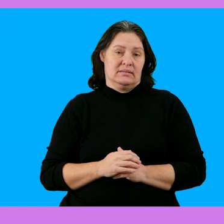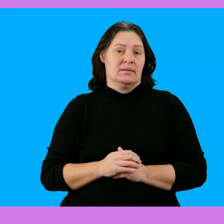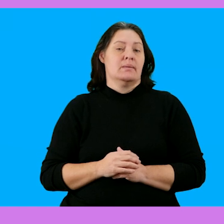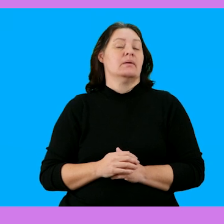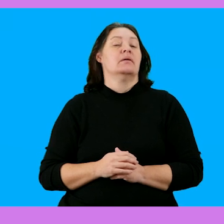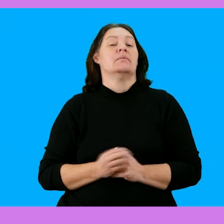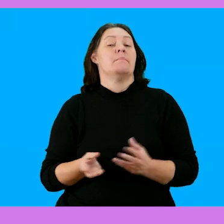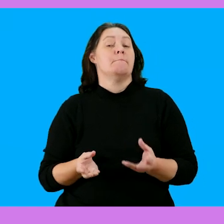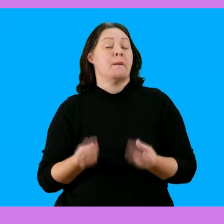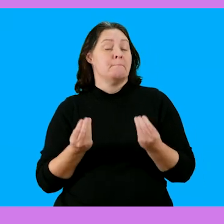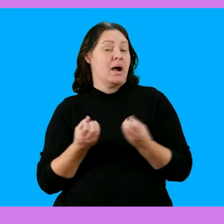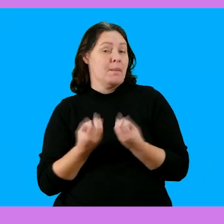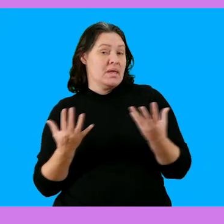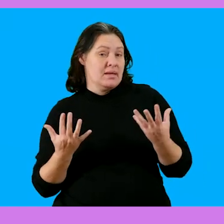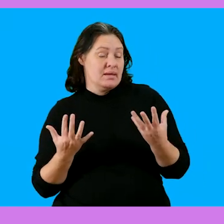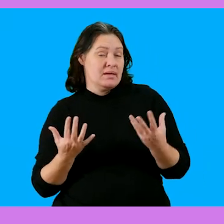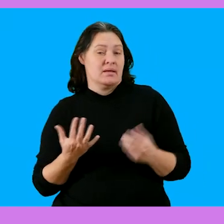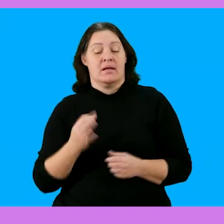So that will give us